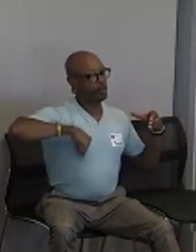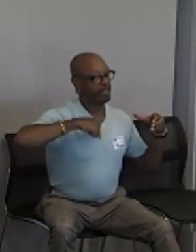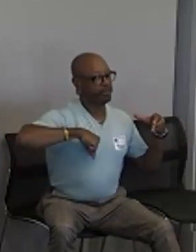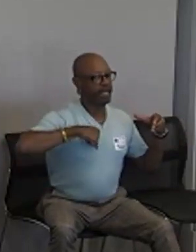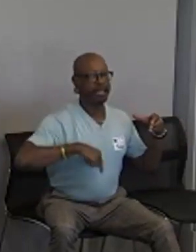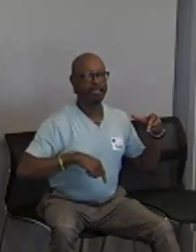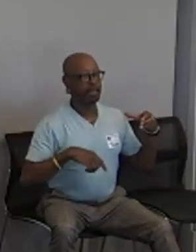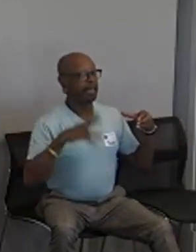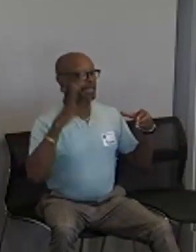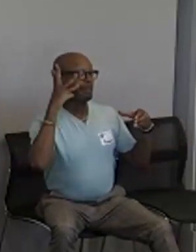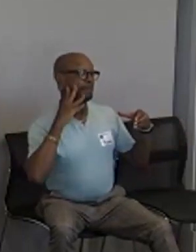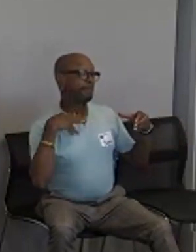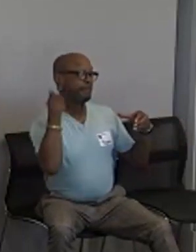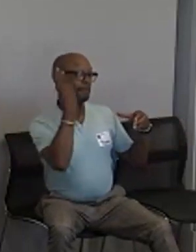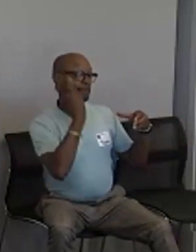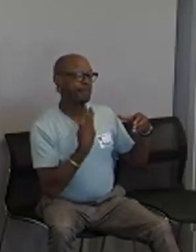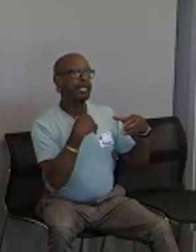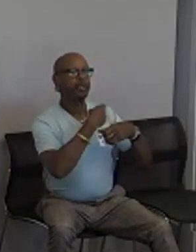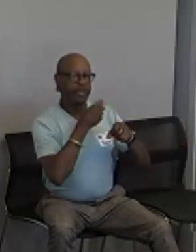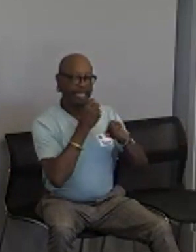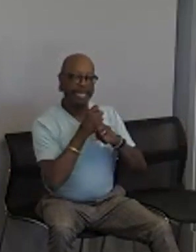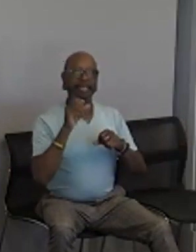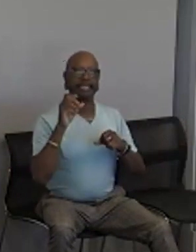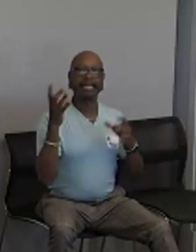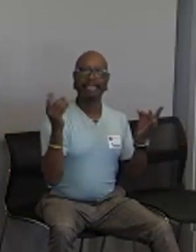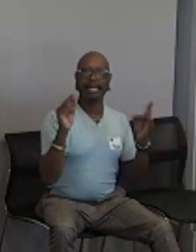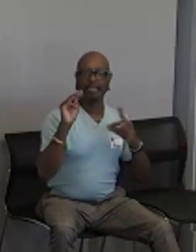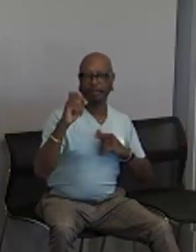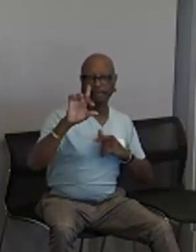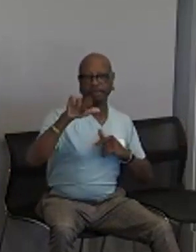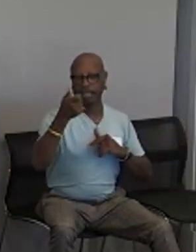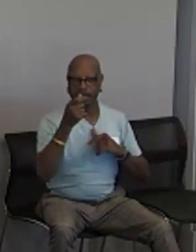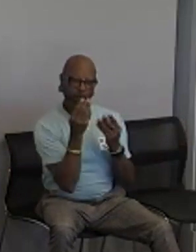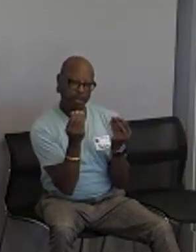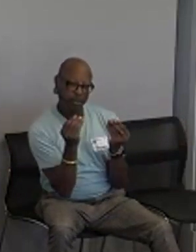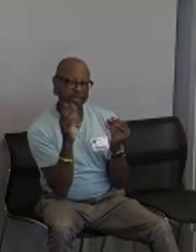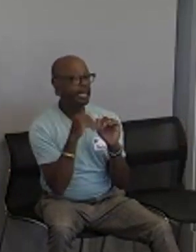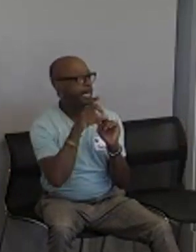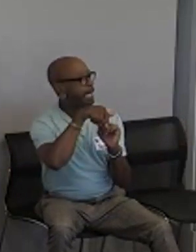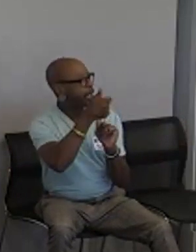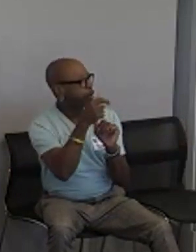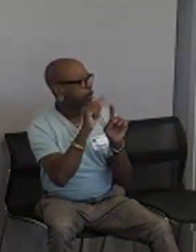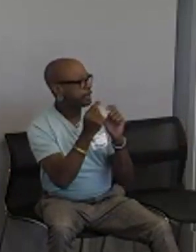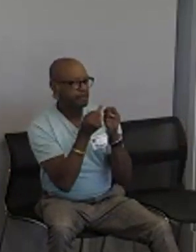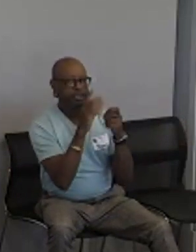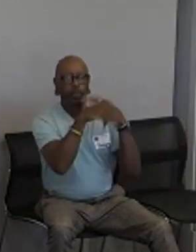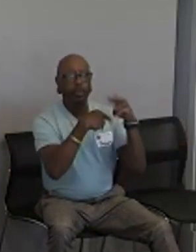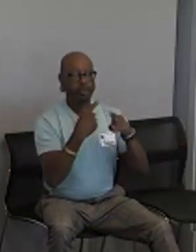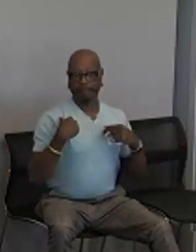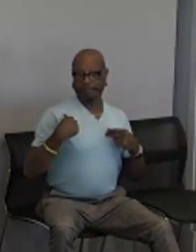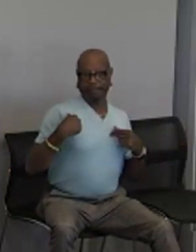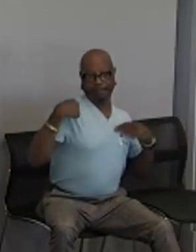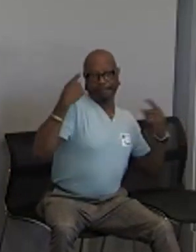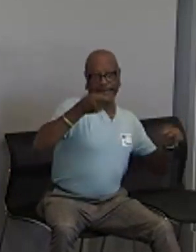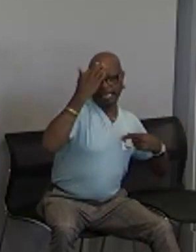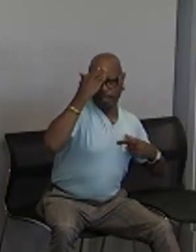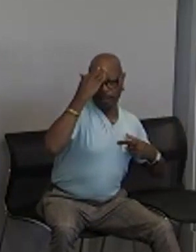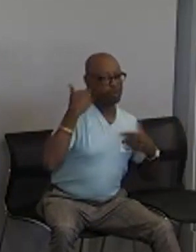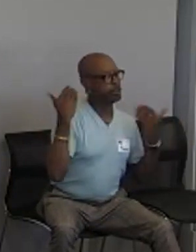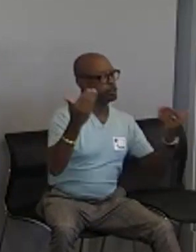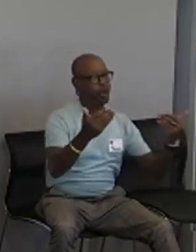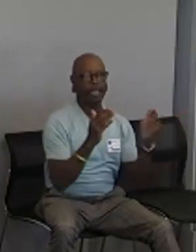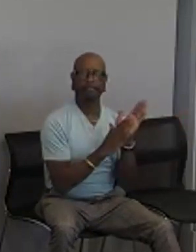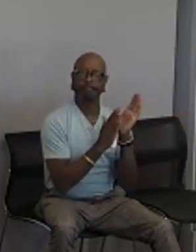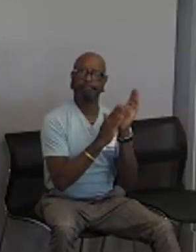more experienced in creating tactile maps and other tactile materials than any other team in the world that I know about. Let's give them a